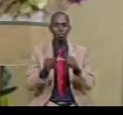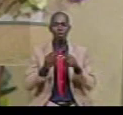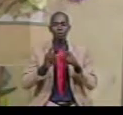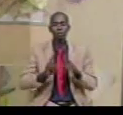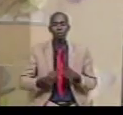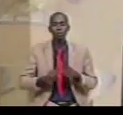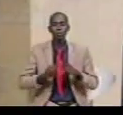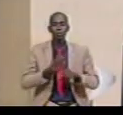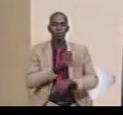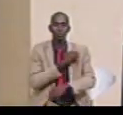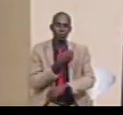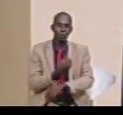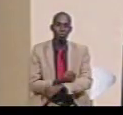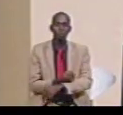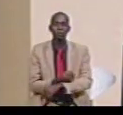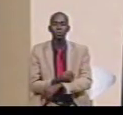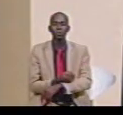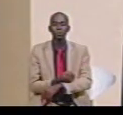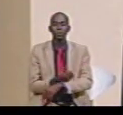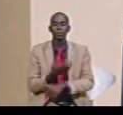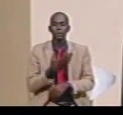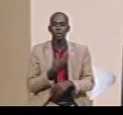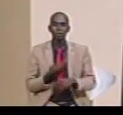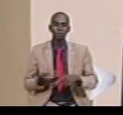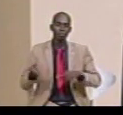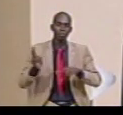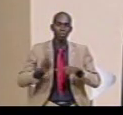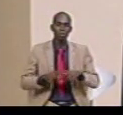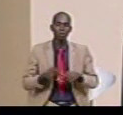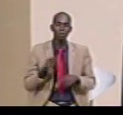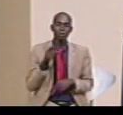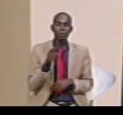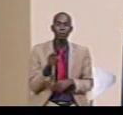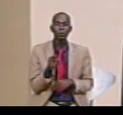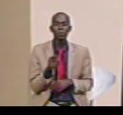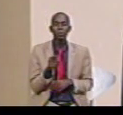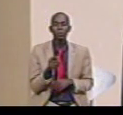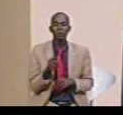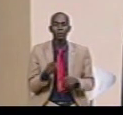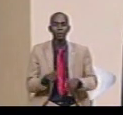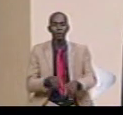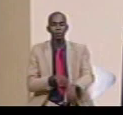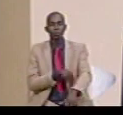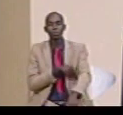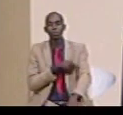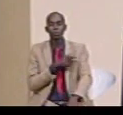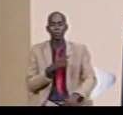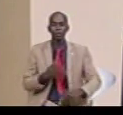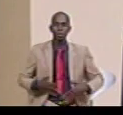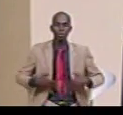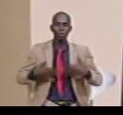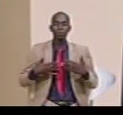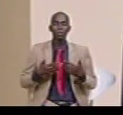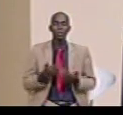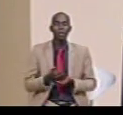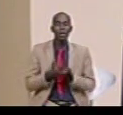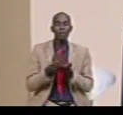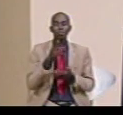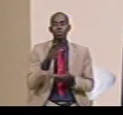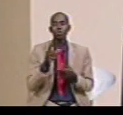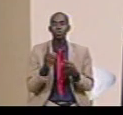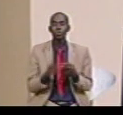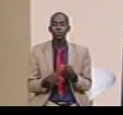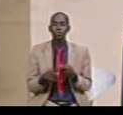strengthen, enlarge your coast, lending your days, help you to keep